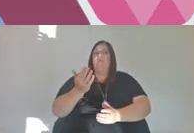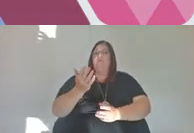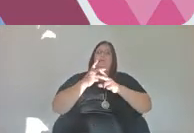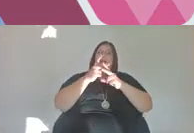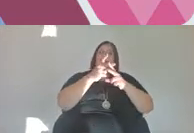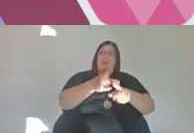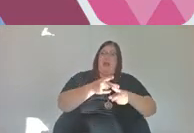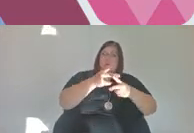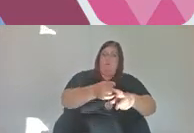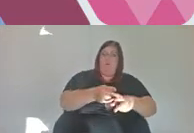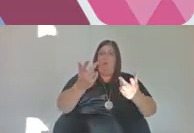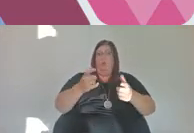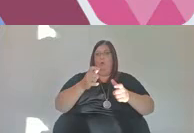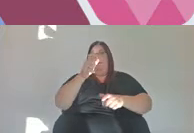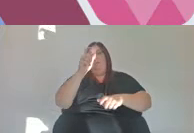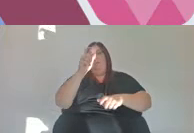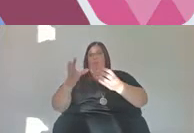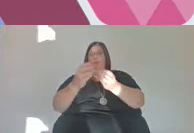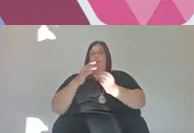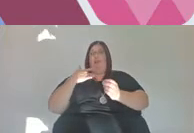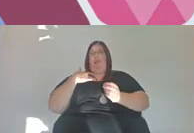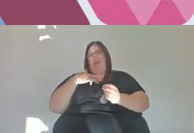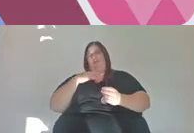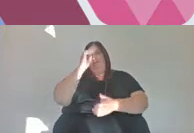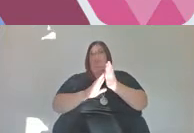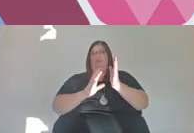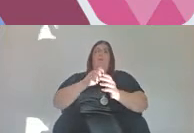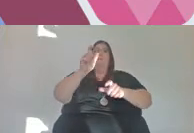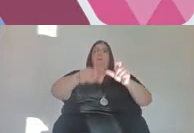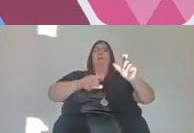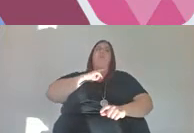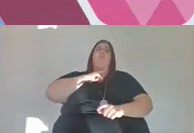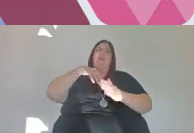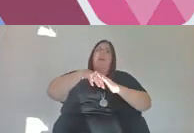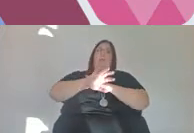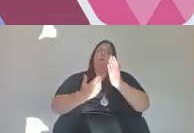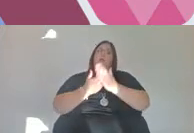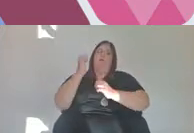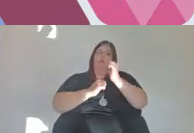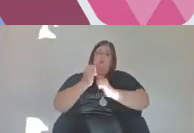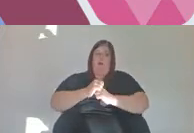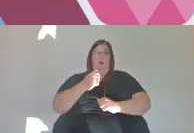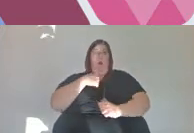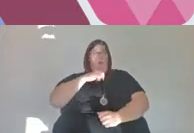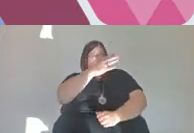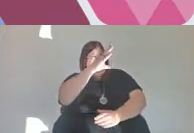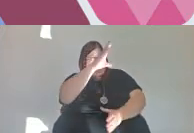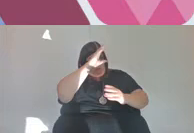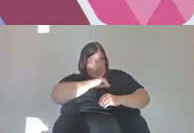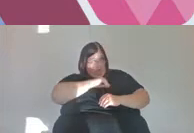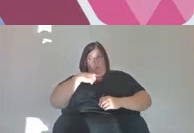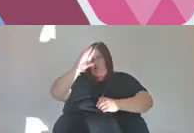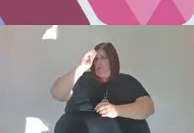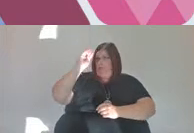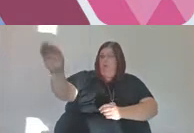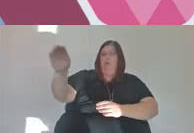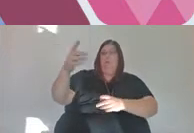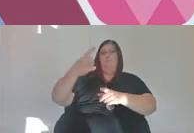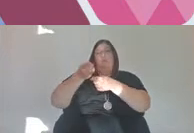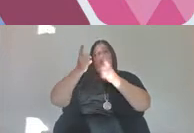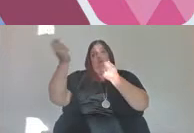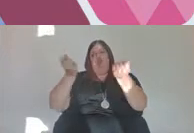carer, people with lived experience and users' voice within those new structures, I will of course take that up with the chairs of those two groups and see what can be